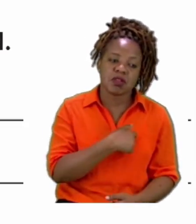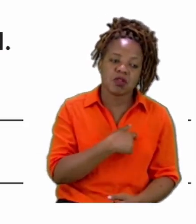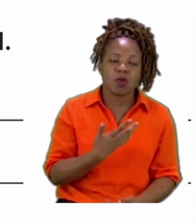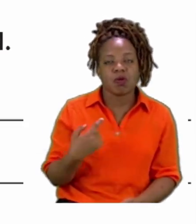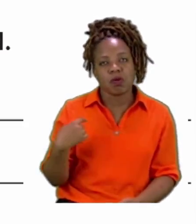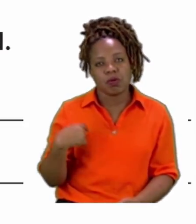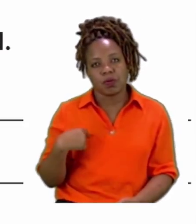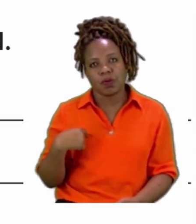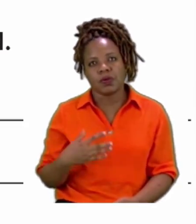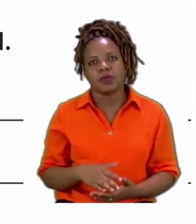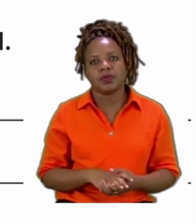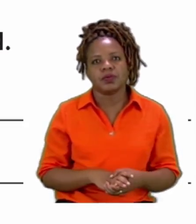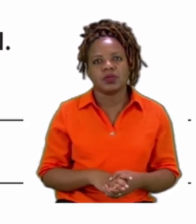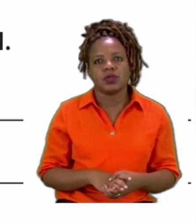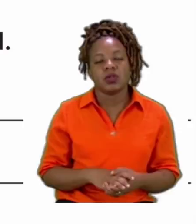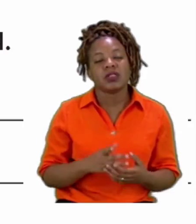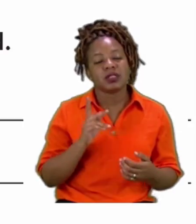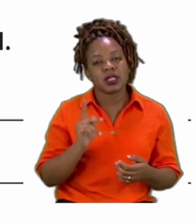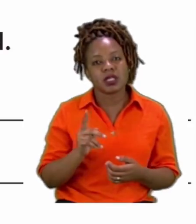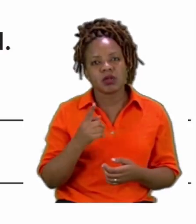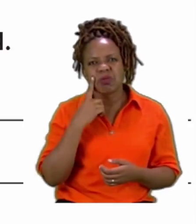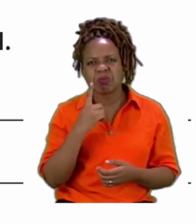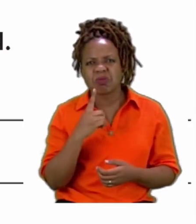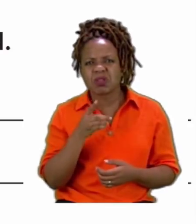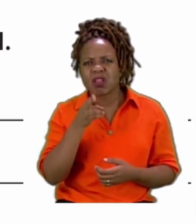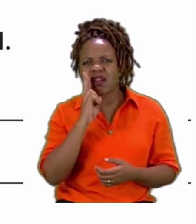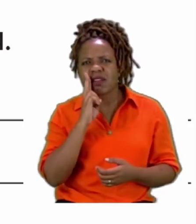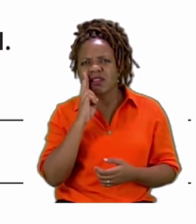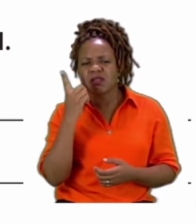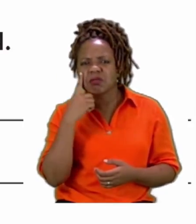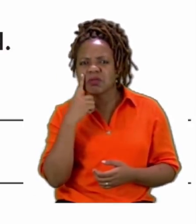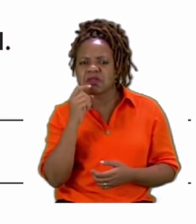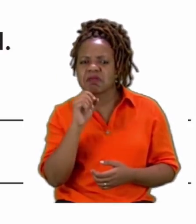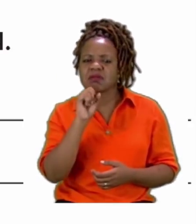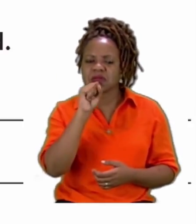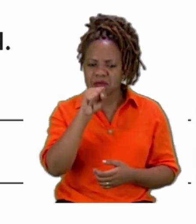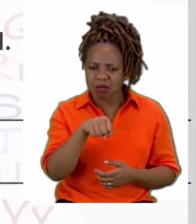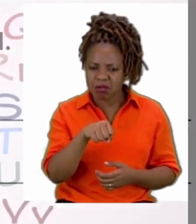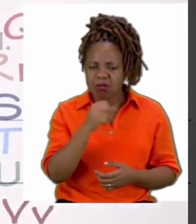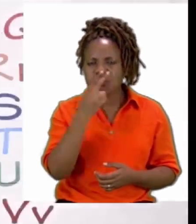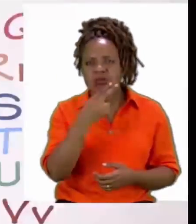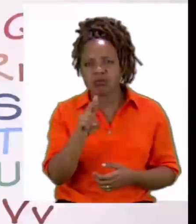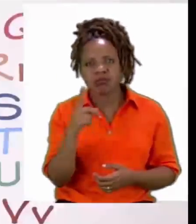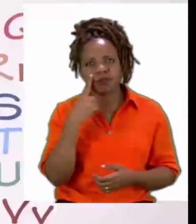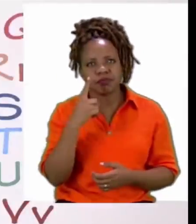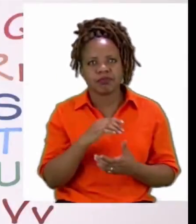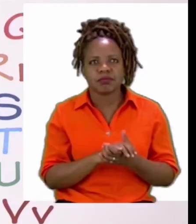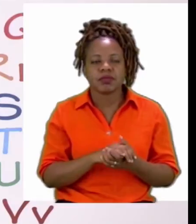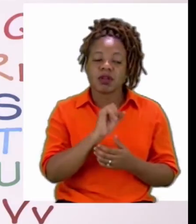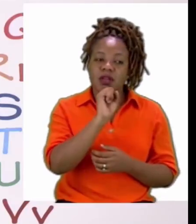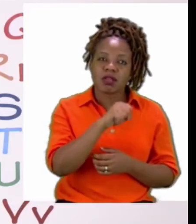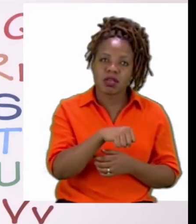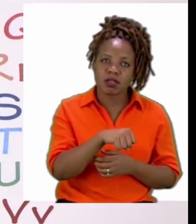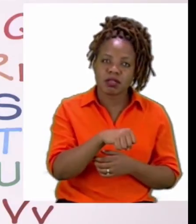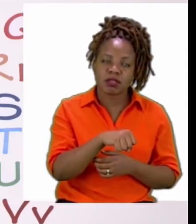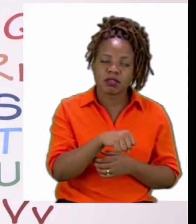your answer, check if it is a yes or a no. Remember, a yes means that